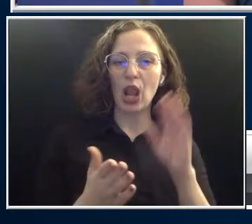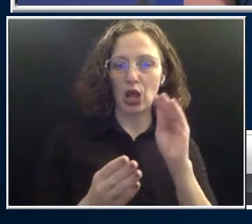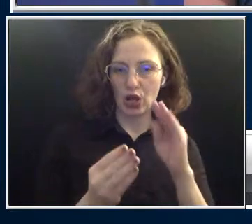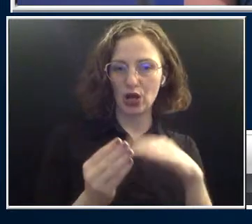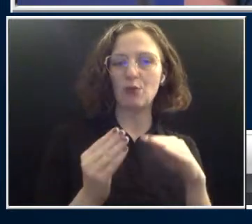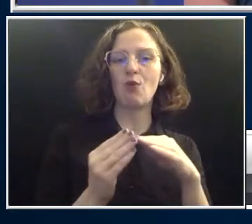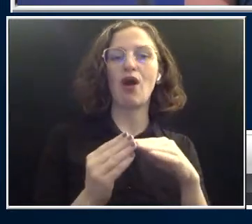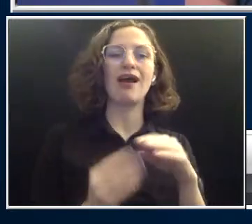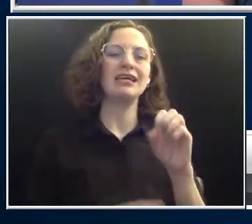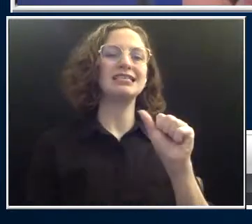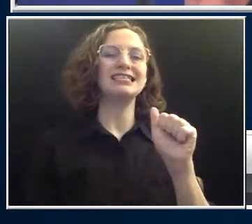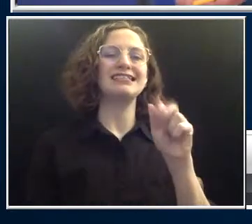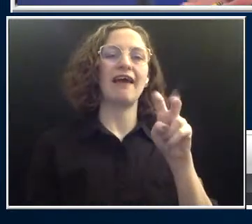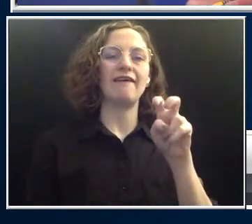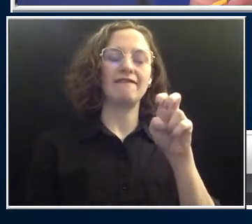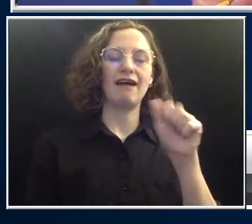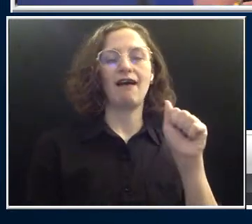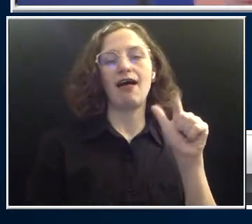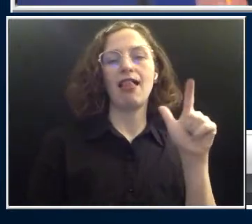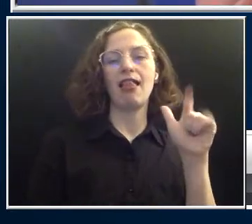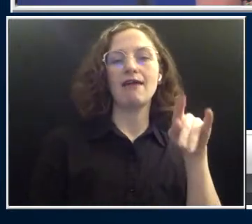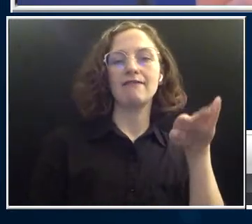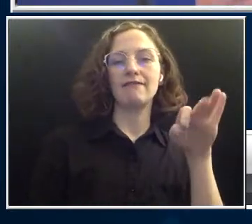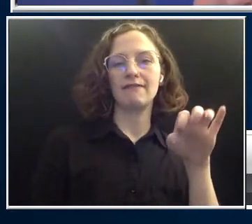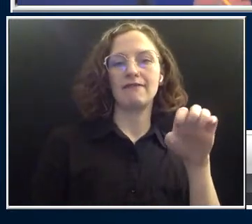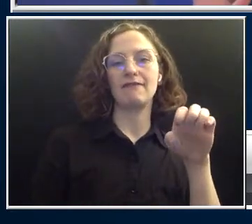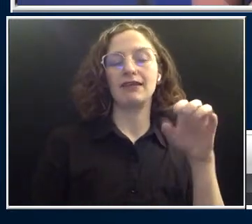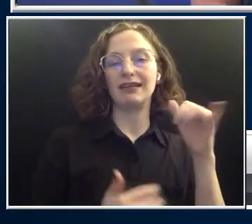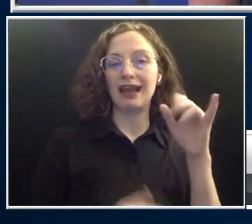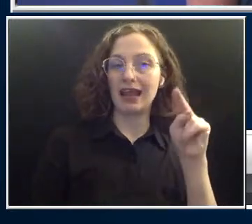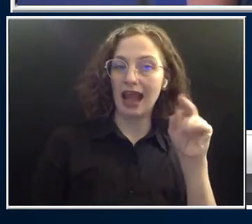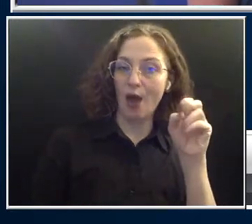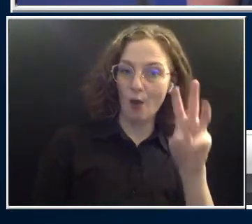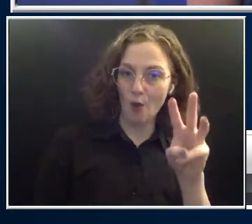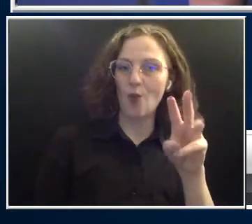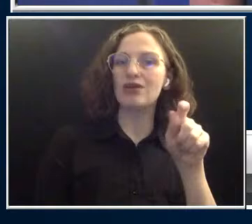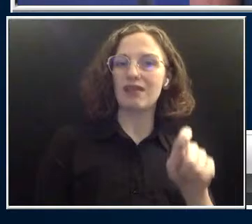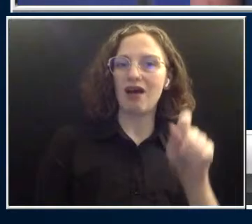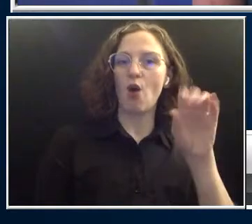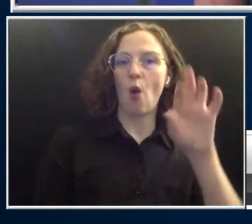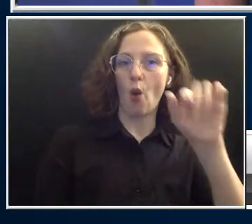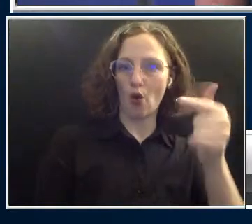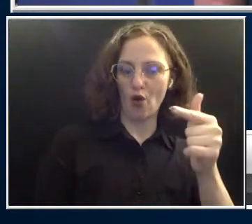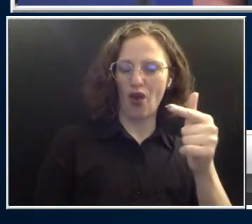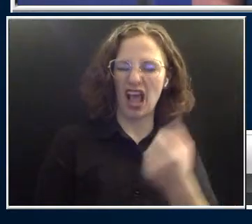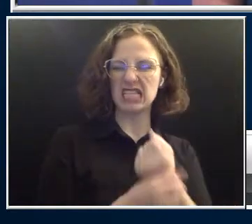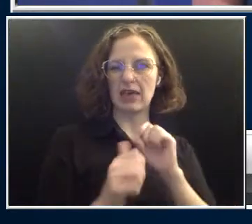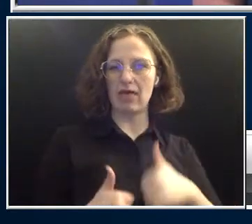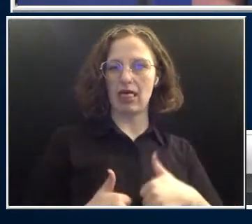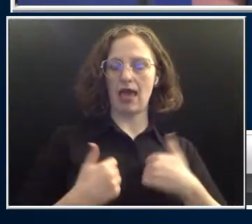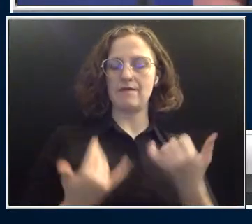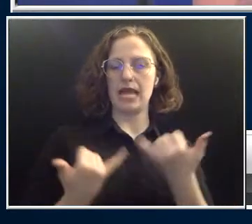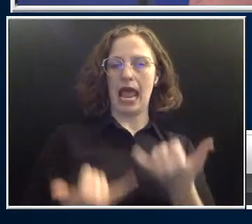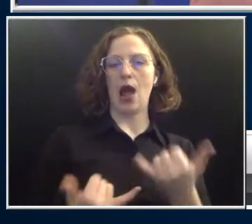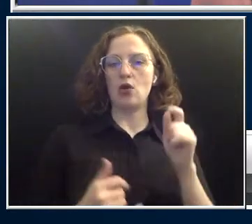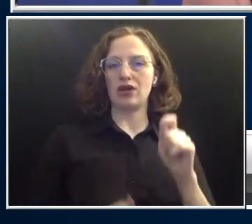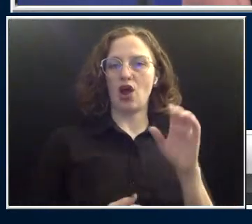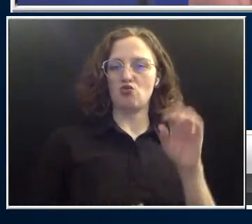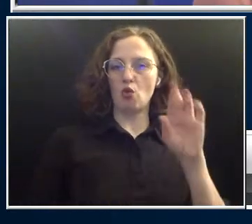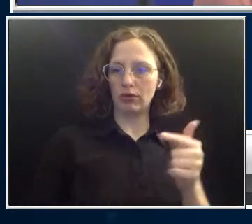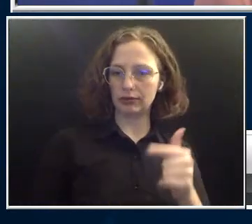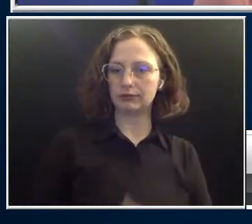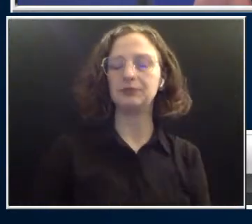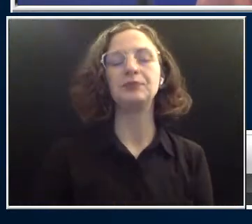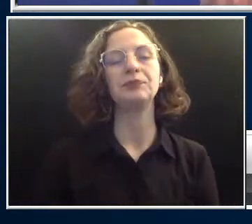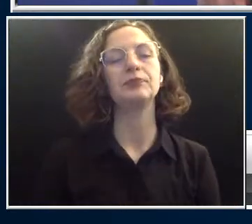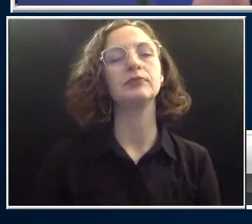savealifenow.org. To go there to find out where you could donate. And we know donations dropped during the pandemic, as you mentioned earlier. Tell us a little bit about